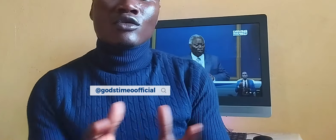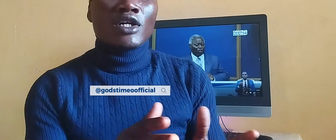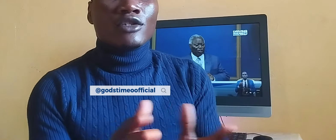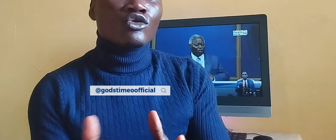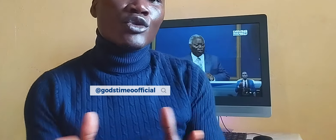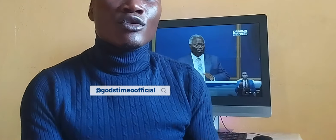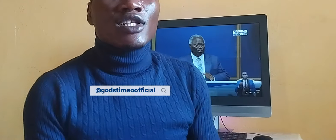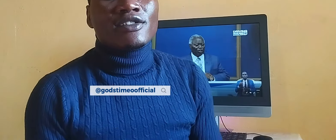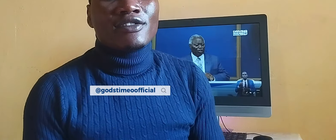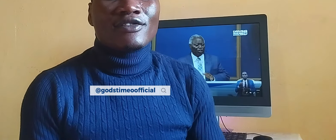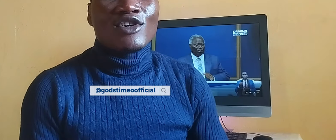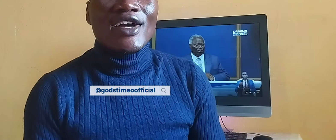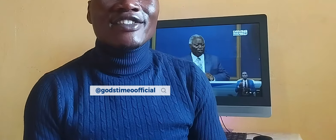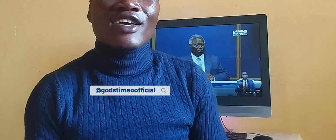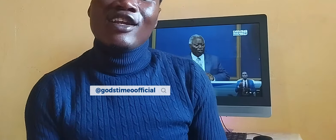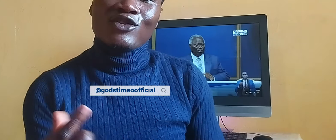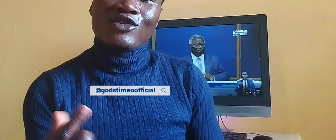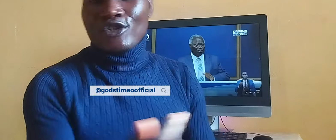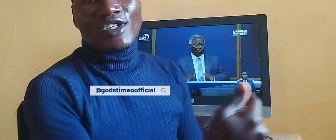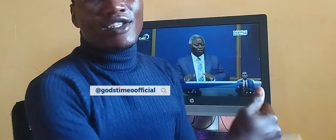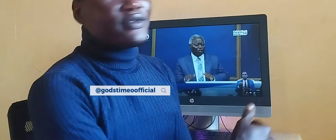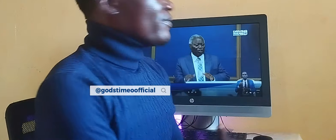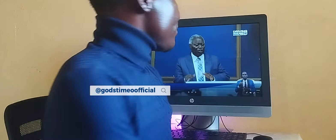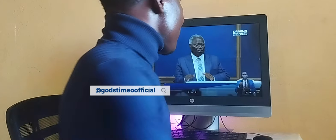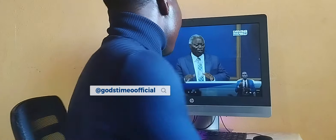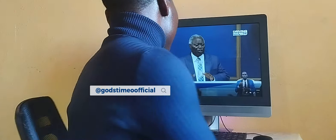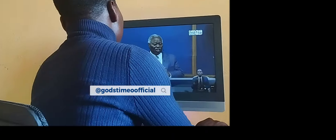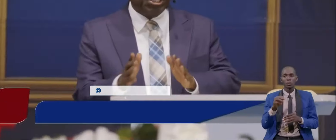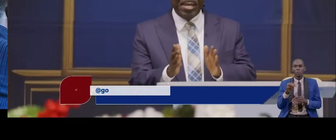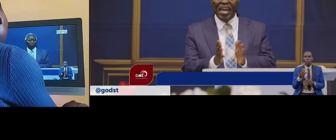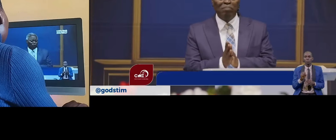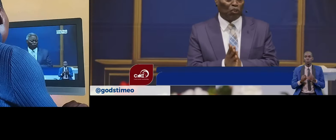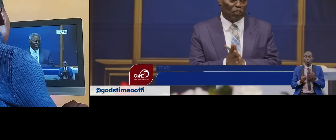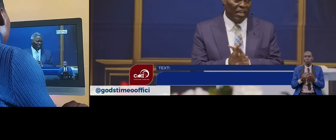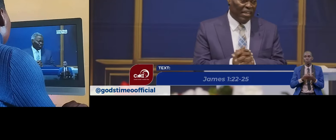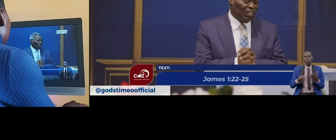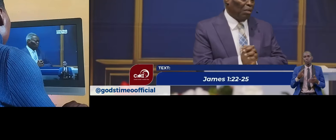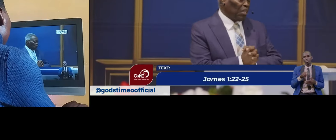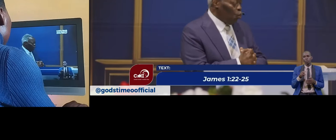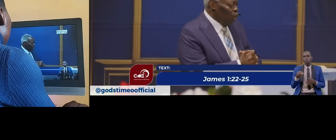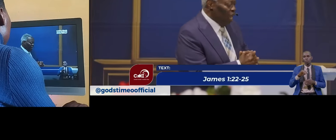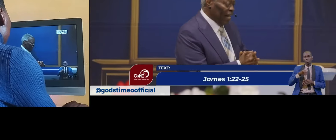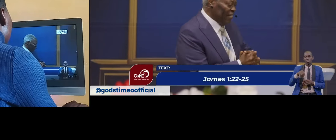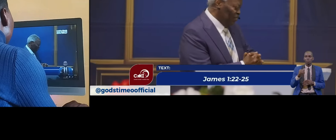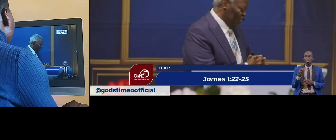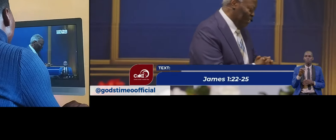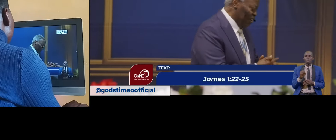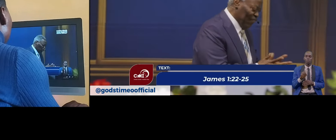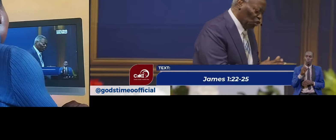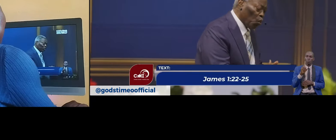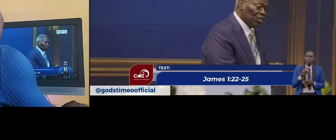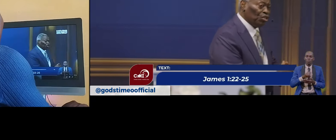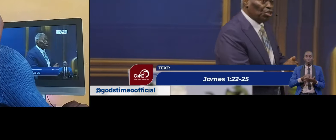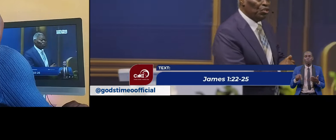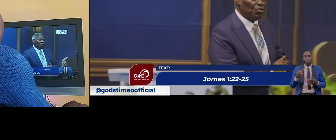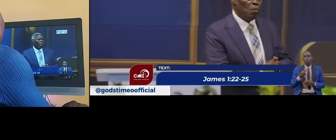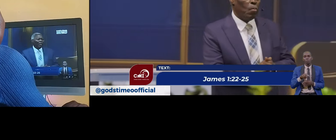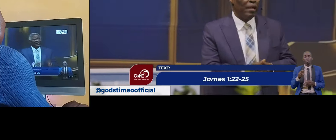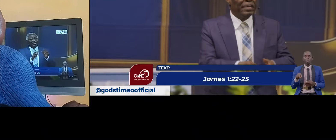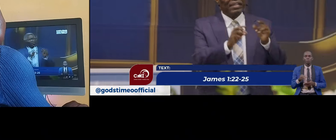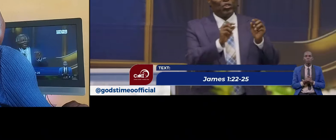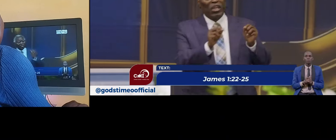and what you can do with those lessons. All right, let's watch it together. James chapter 1 verse